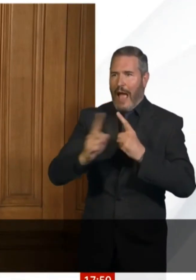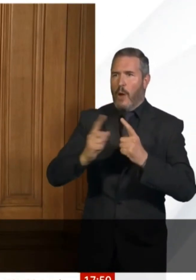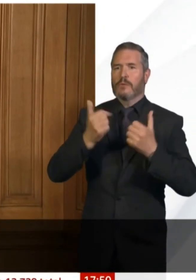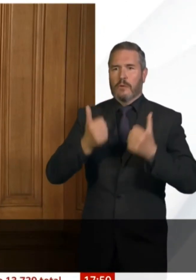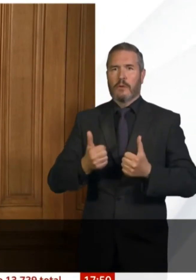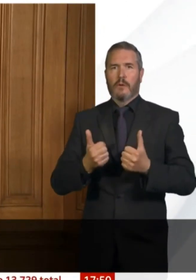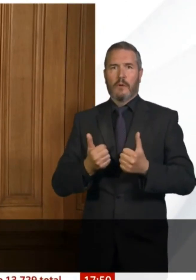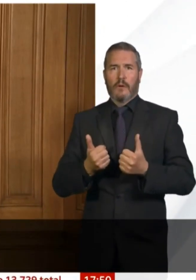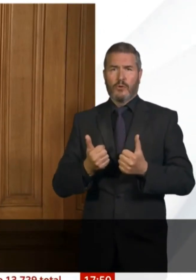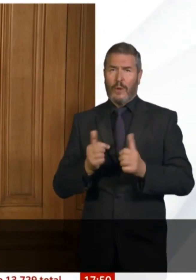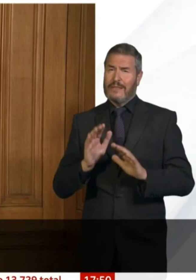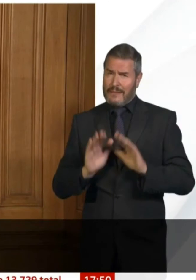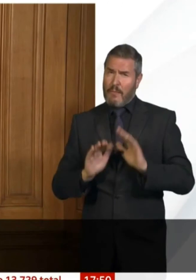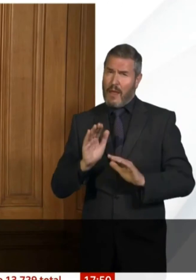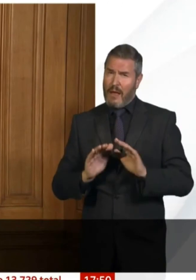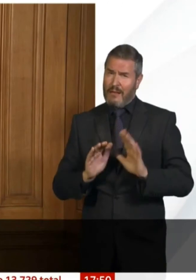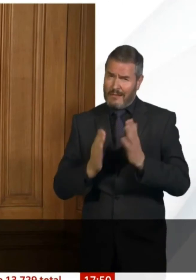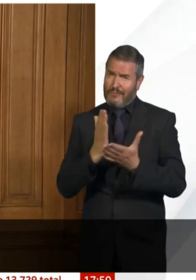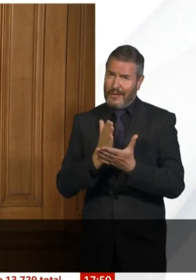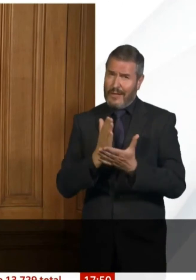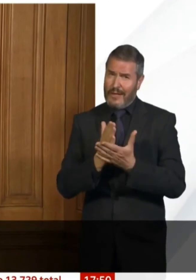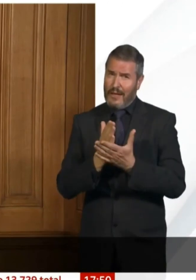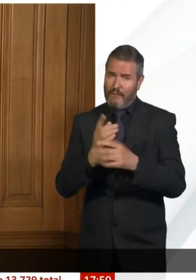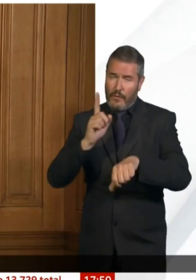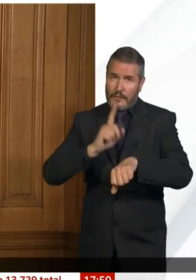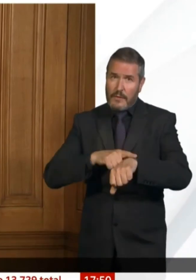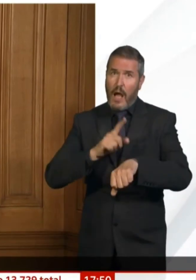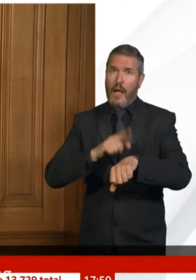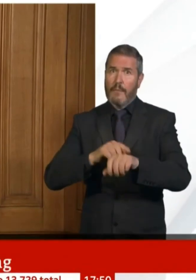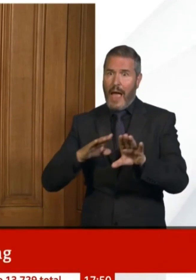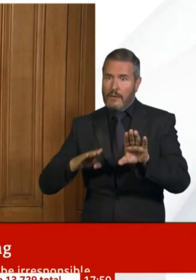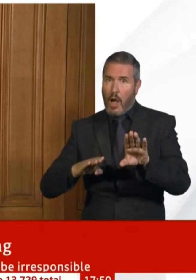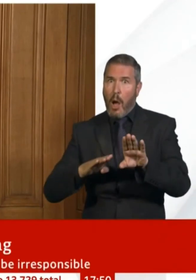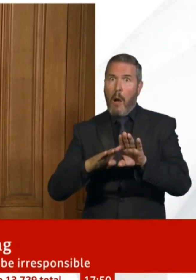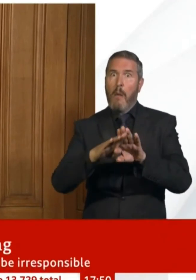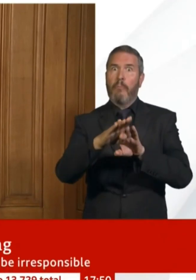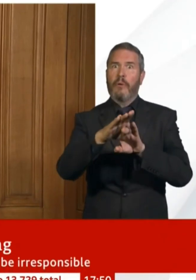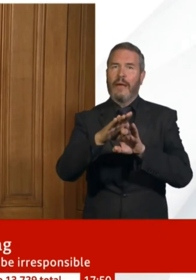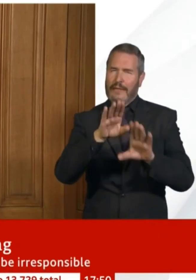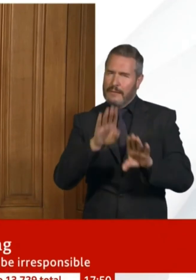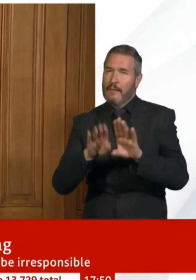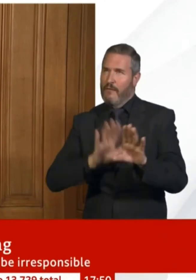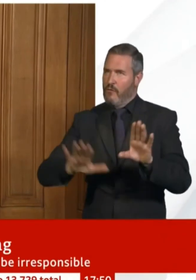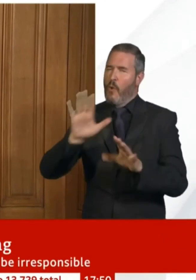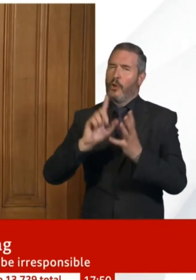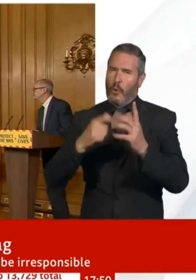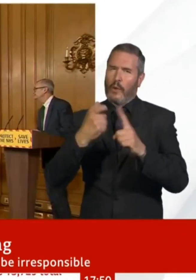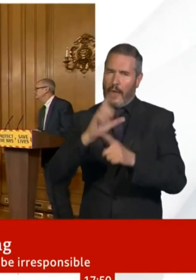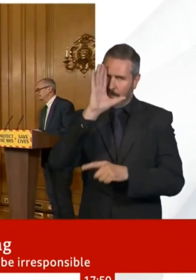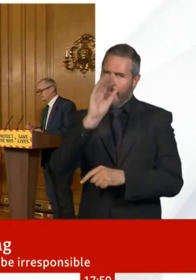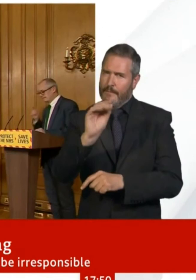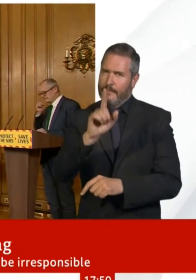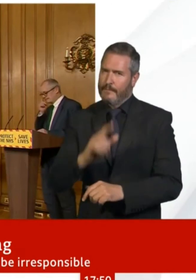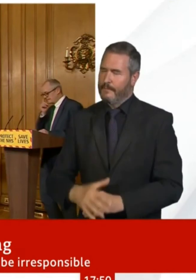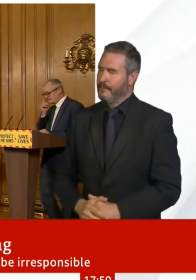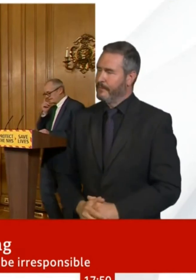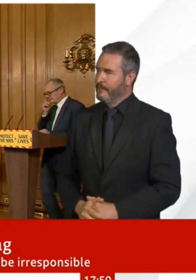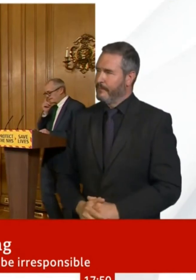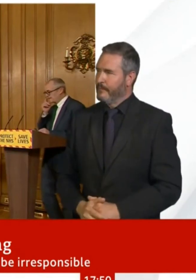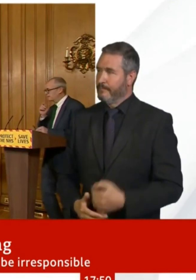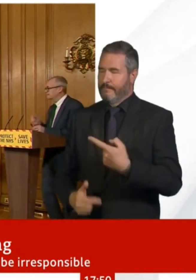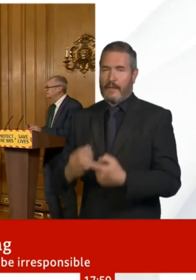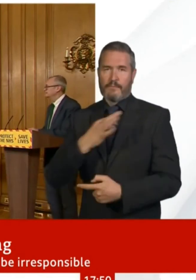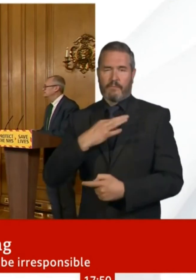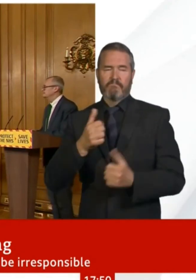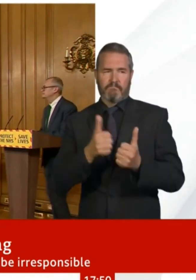similarity than difference, actually, in terms of the time course and trajectory of the epidemic across the country. I agree with Patrick's point. I mean, just on mental